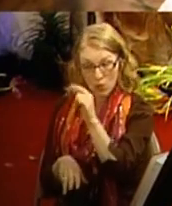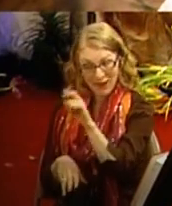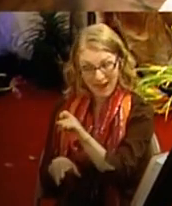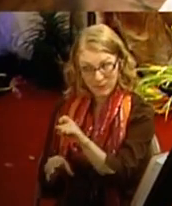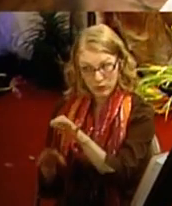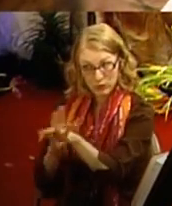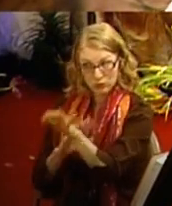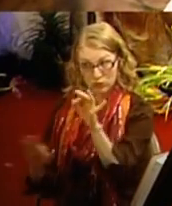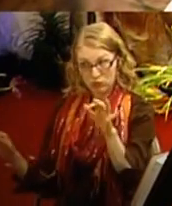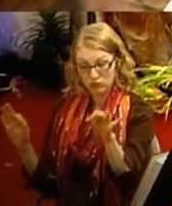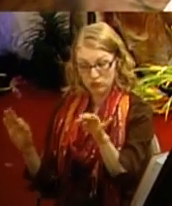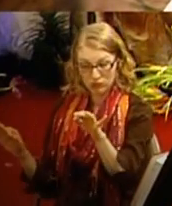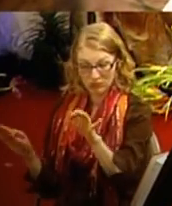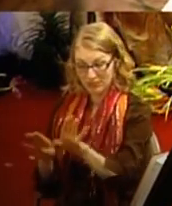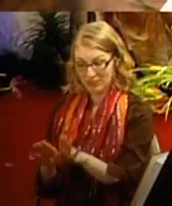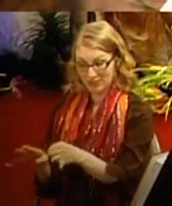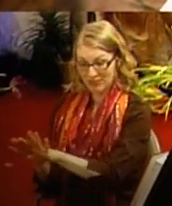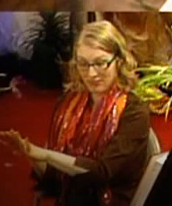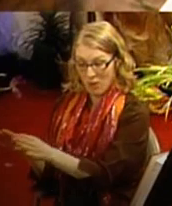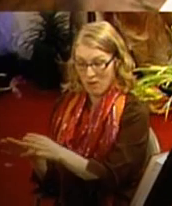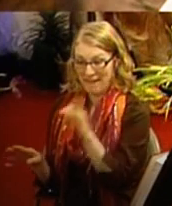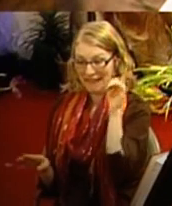He stands and knocks.